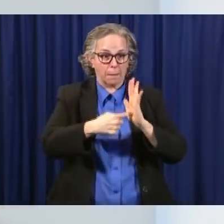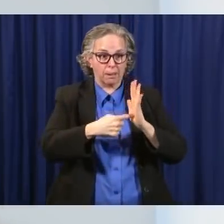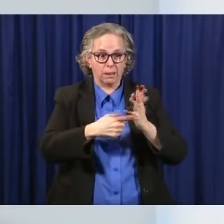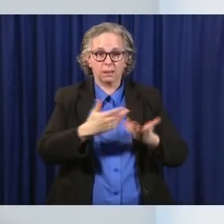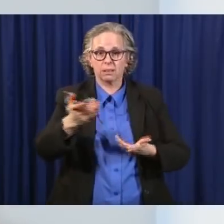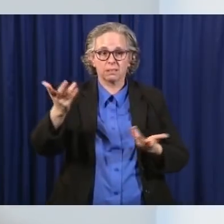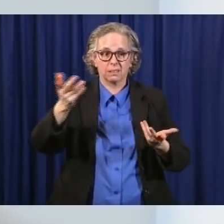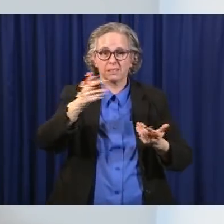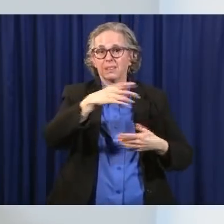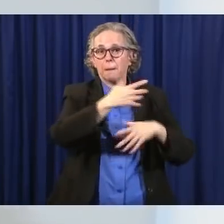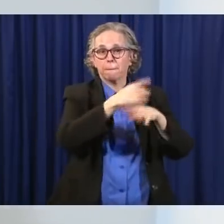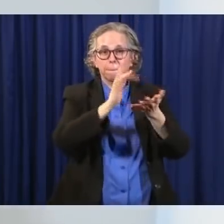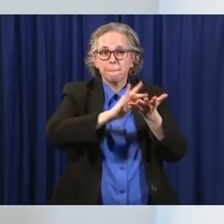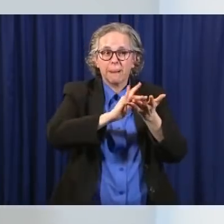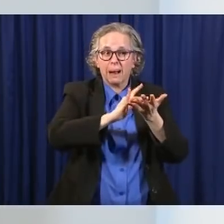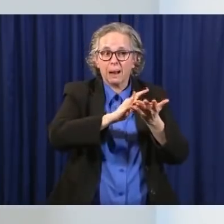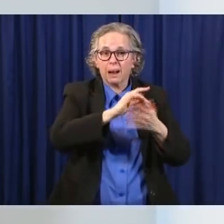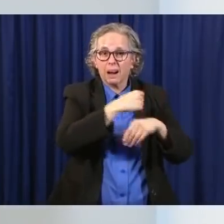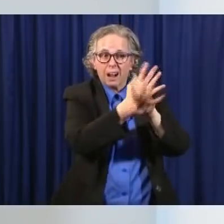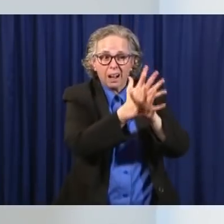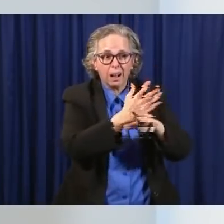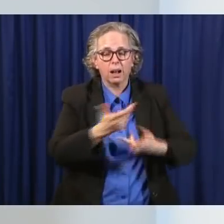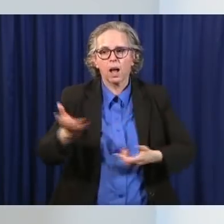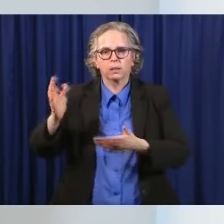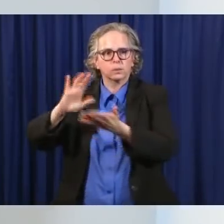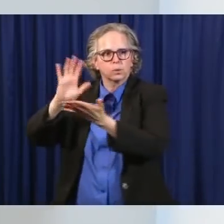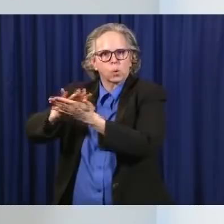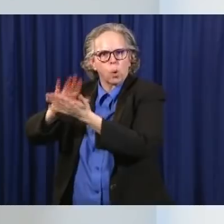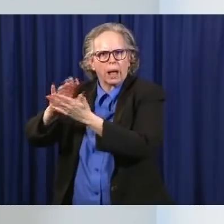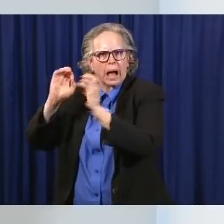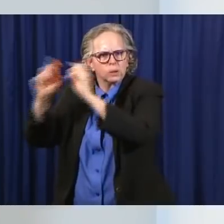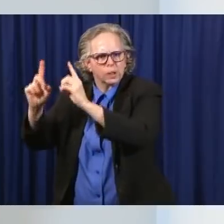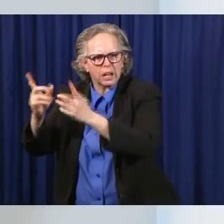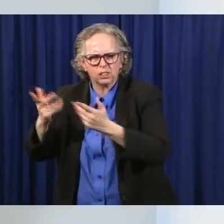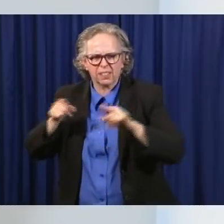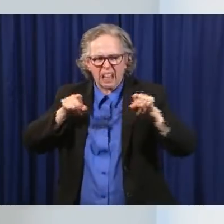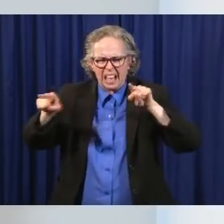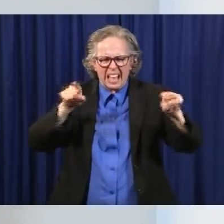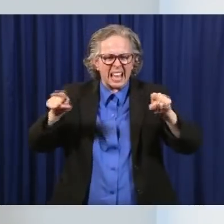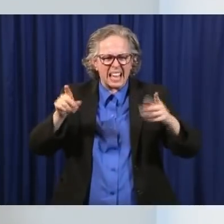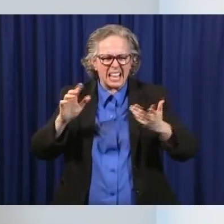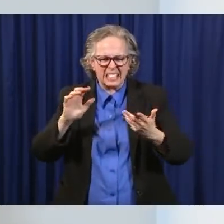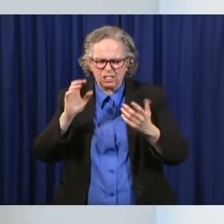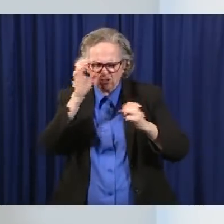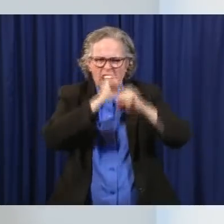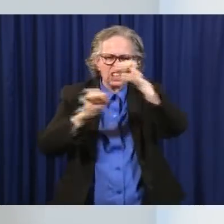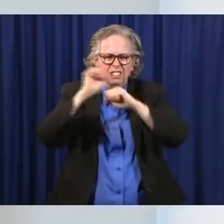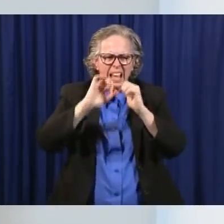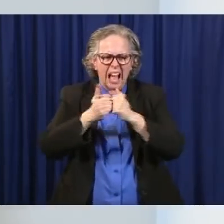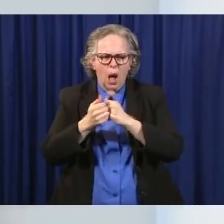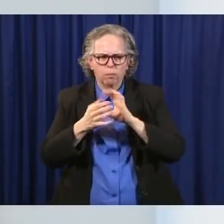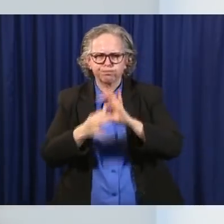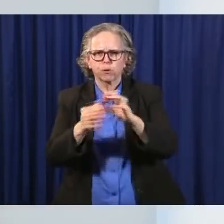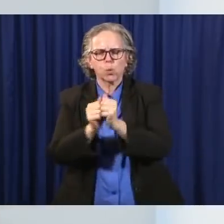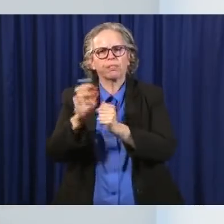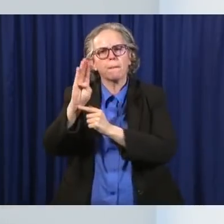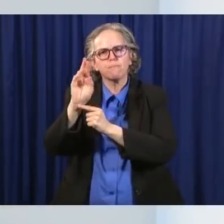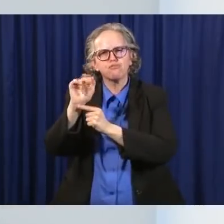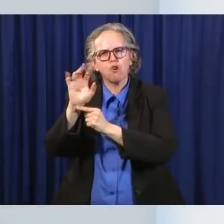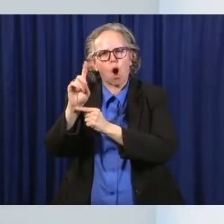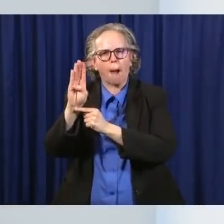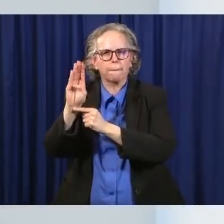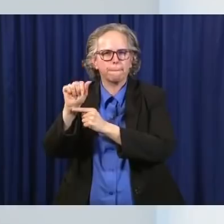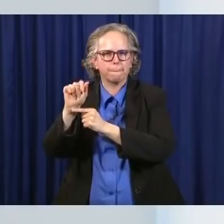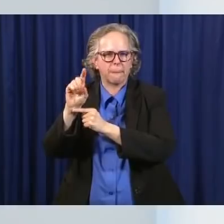seeking education from home. So building strategies about an economic, health, and education strategy around broadband. All of these things